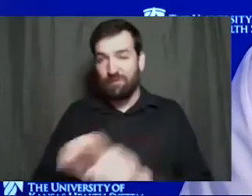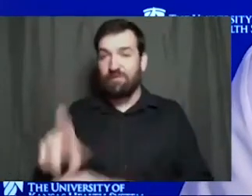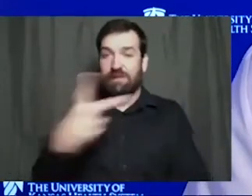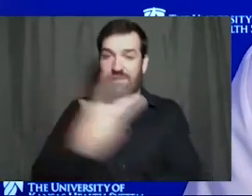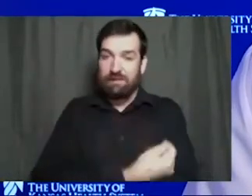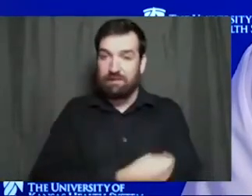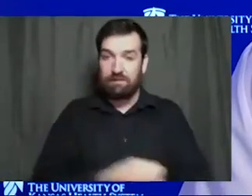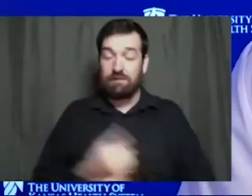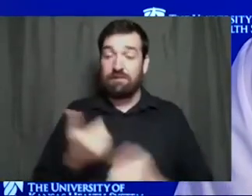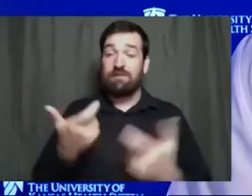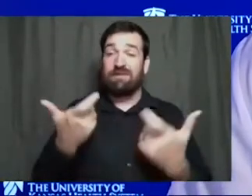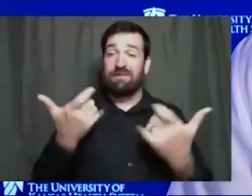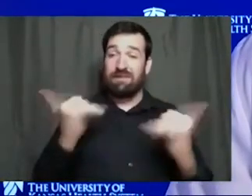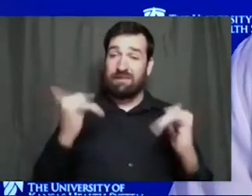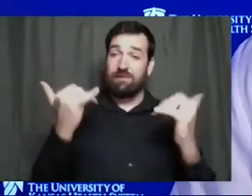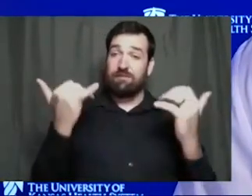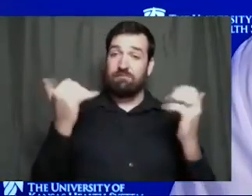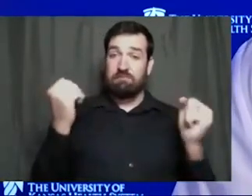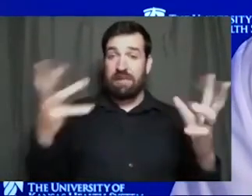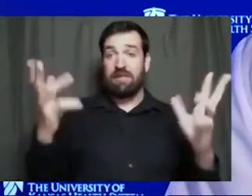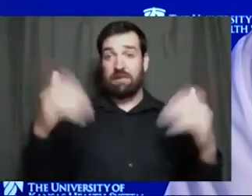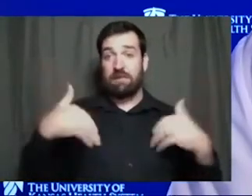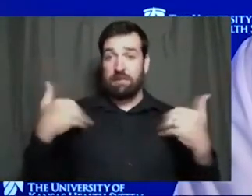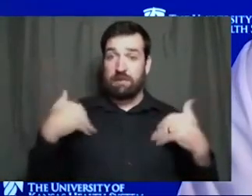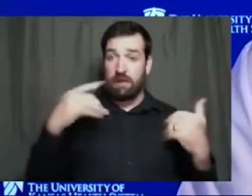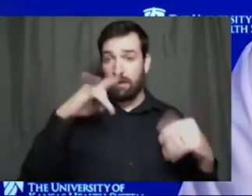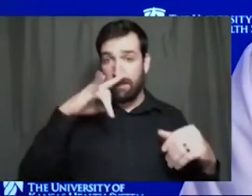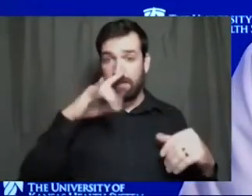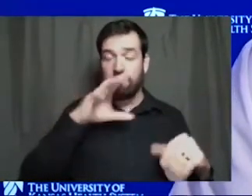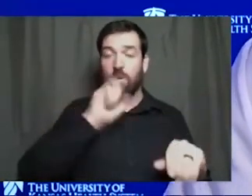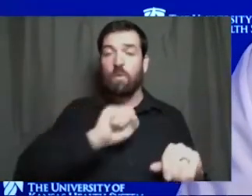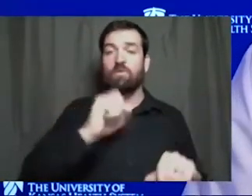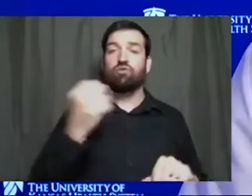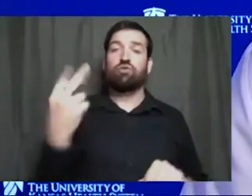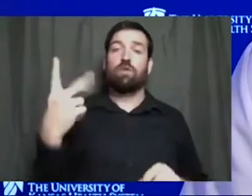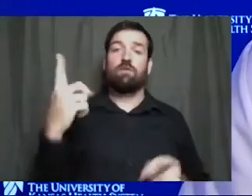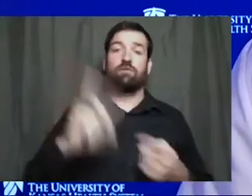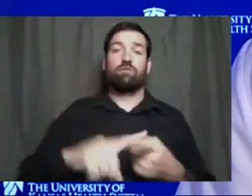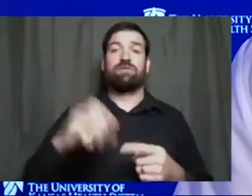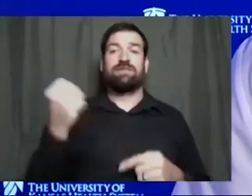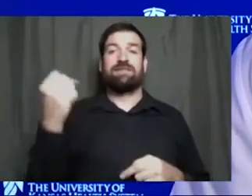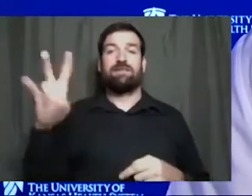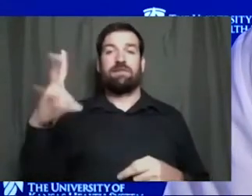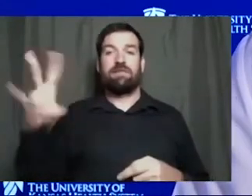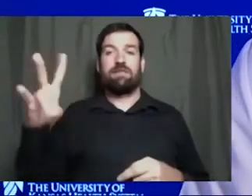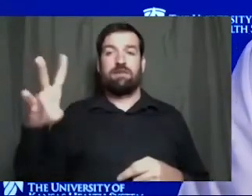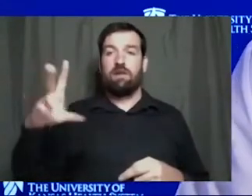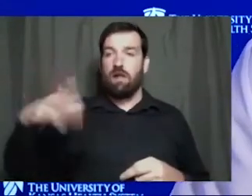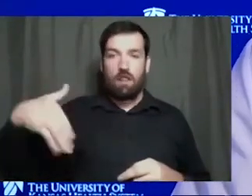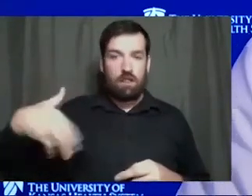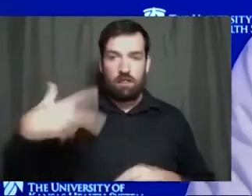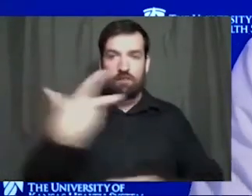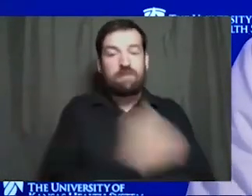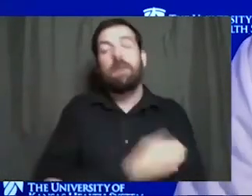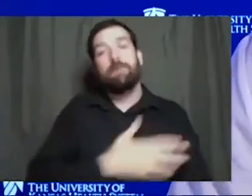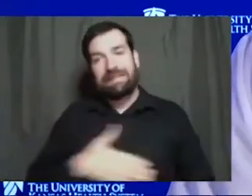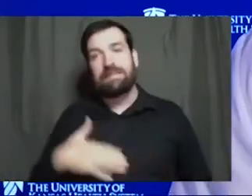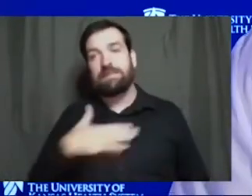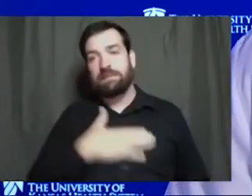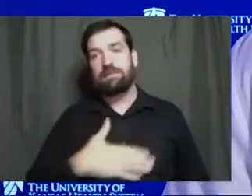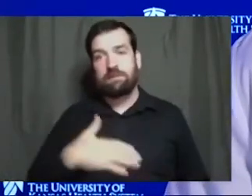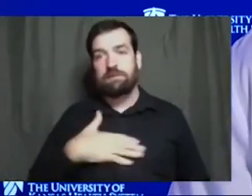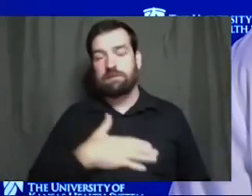of those younger kids, 12 to 17, who haven't been vaccinated. Please get your children vaccinated. We know it's safe. There was just a